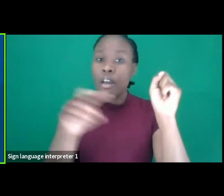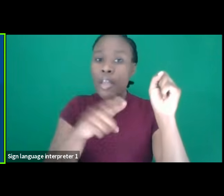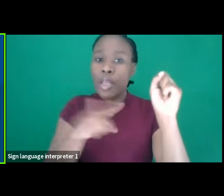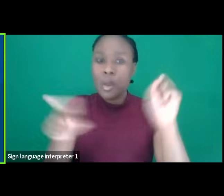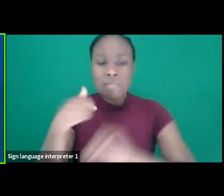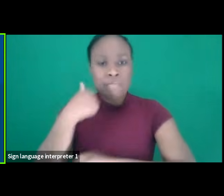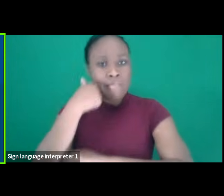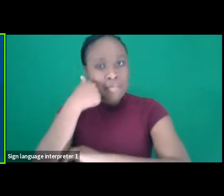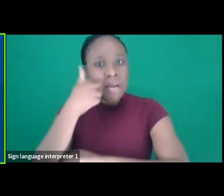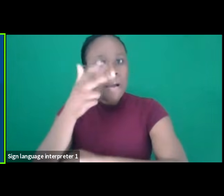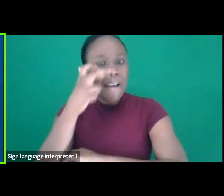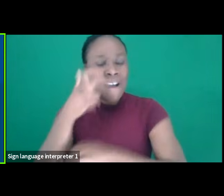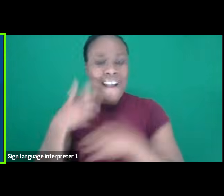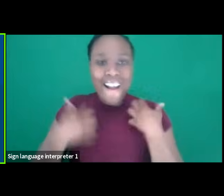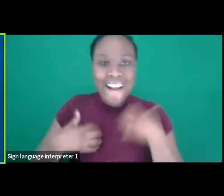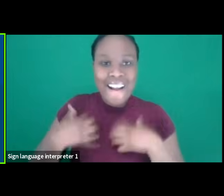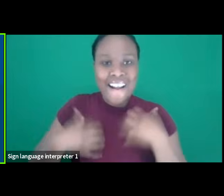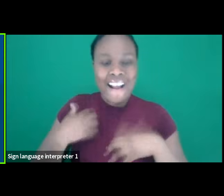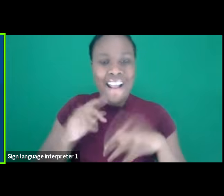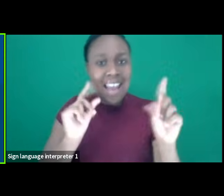enjoy the interaction, but also